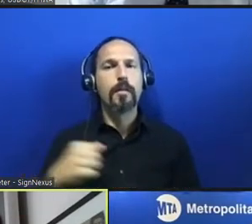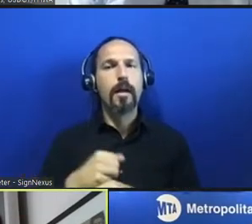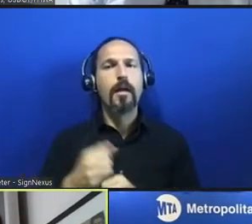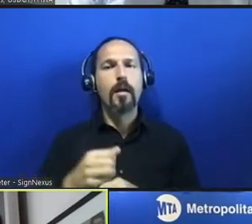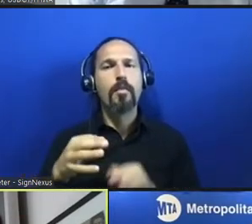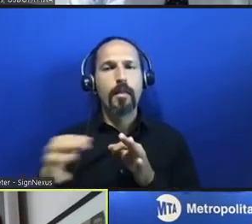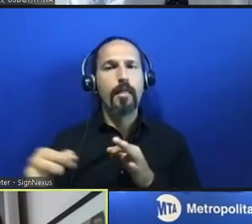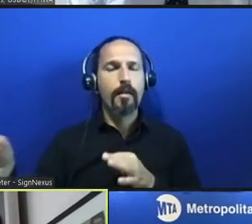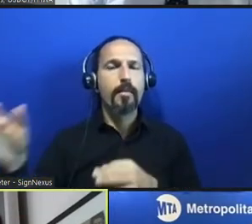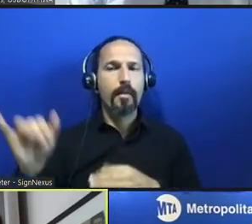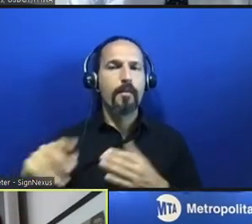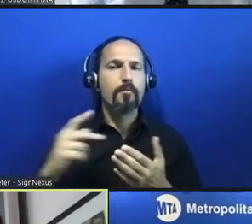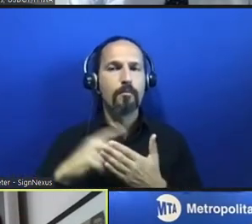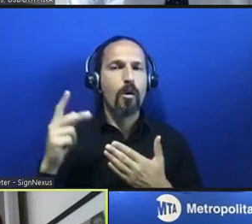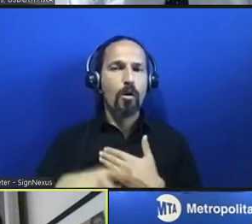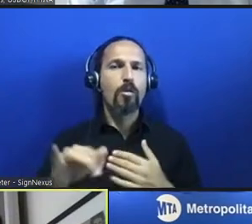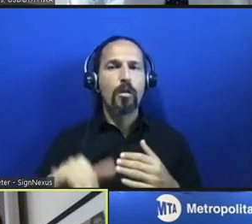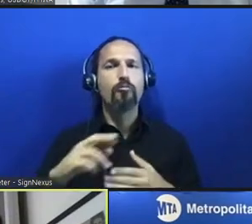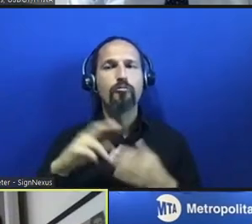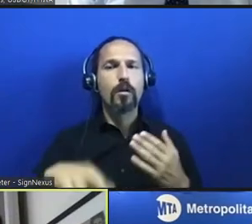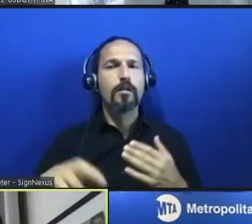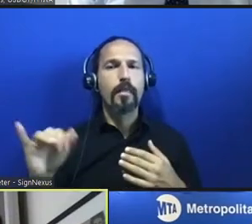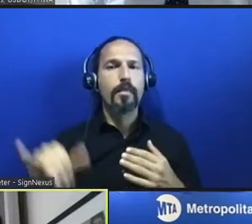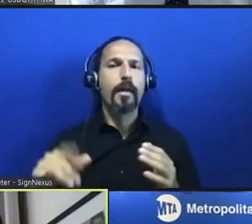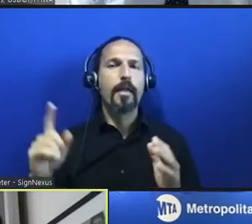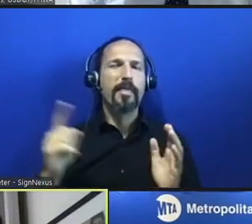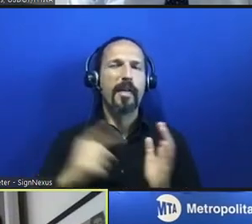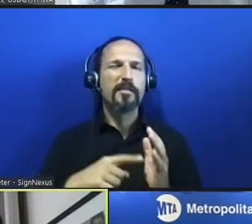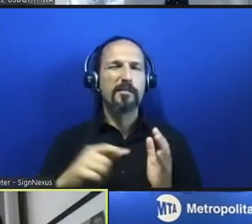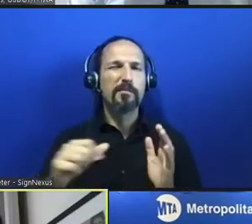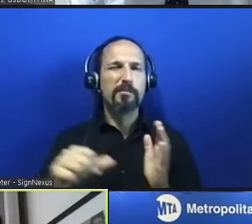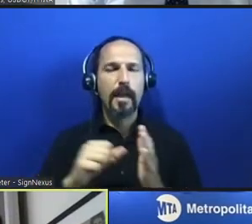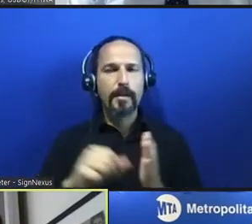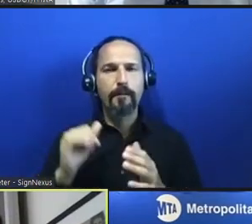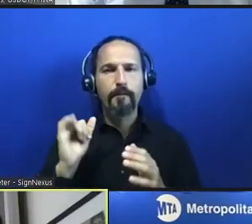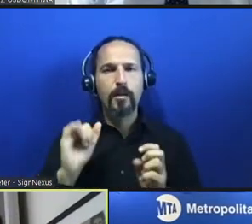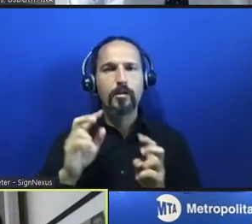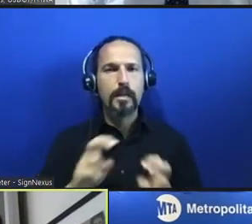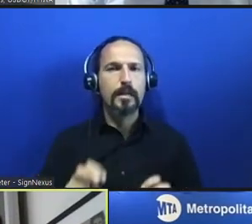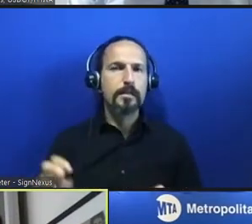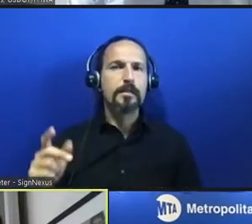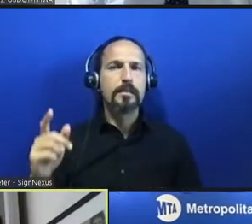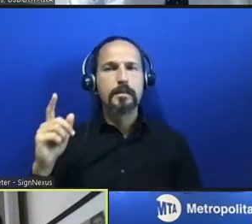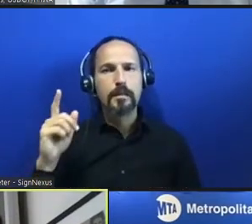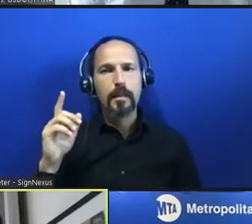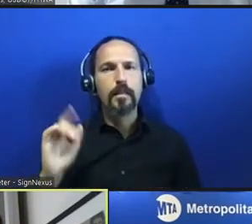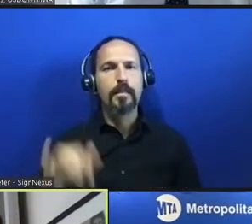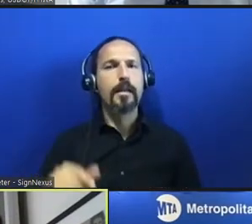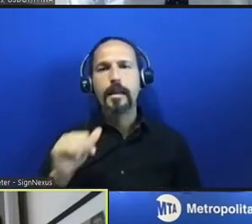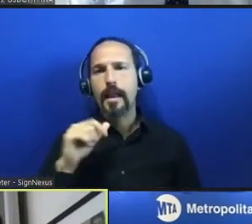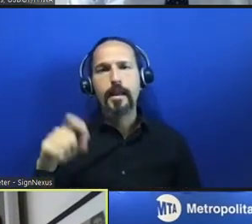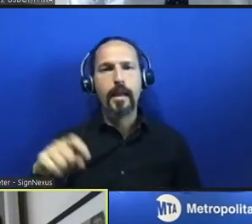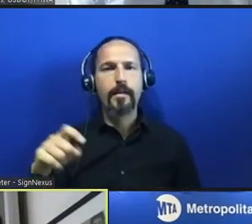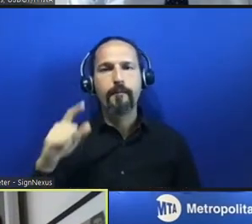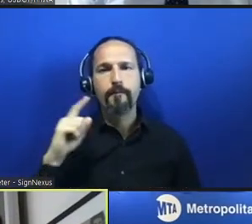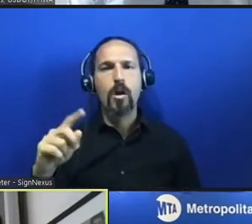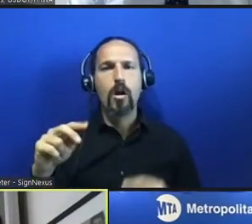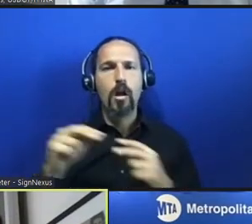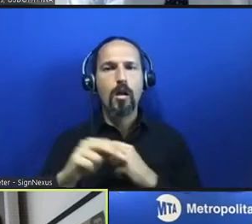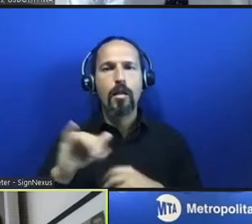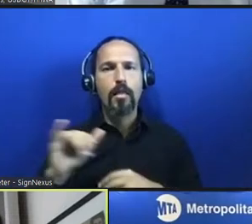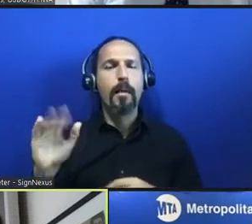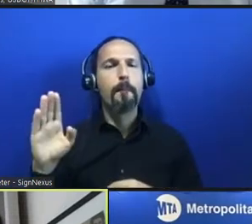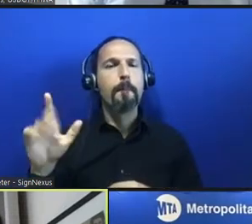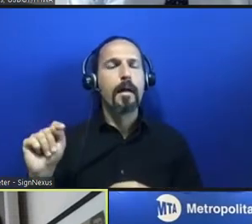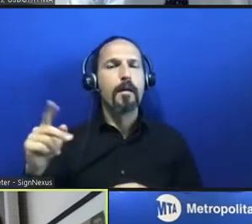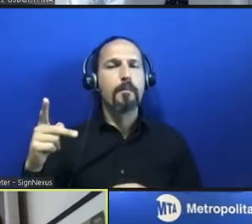delay in implementing the program the result has been over a thousand pages of documentation as assessment created a taxpayer expense an assessment is unnecessary for Highway expansions like the Belk Parkway